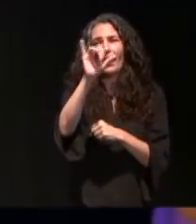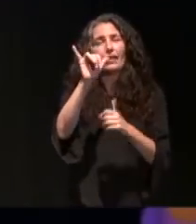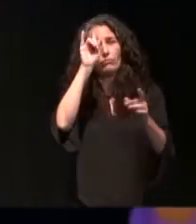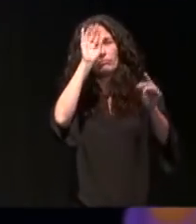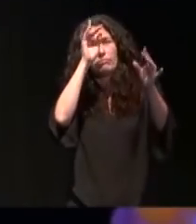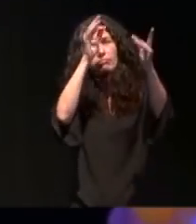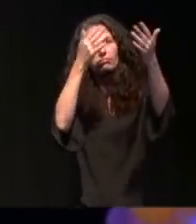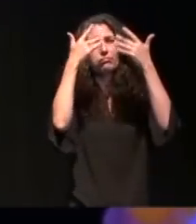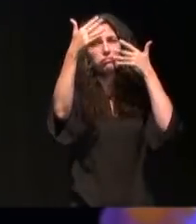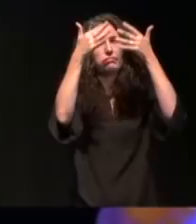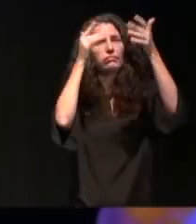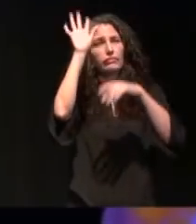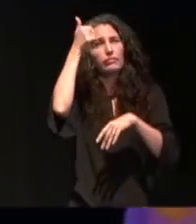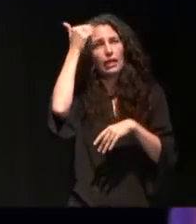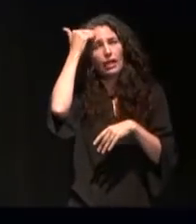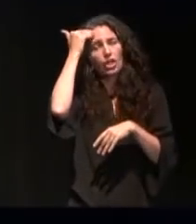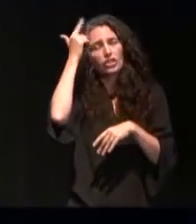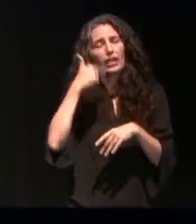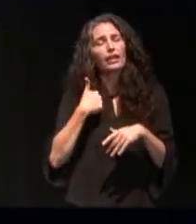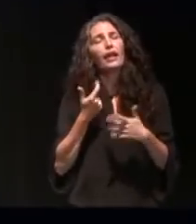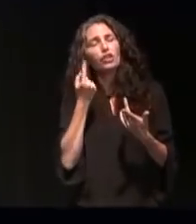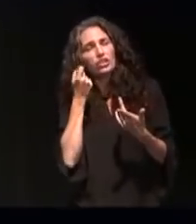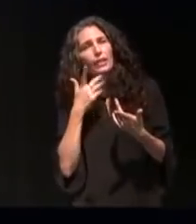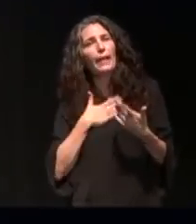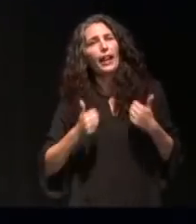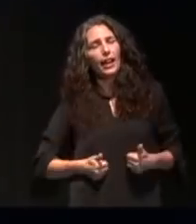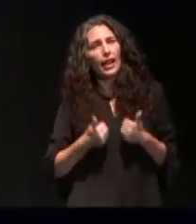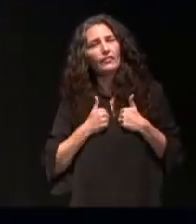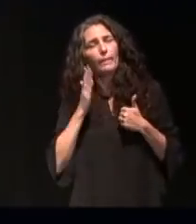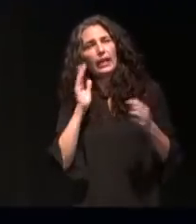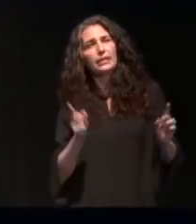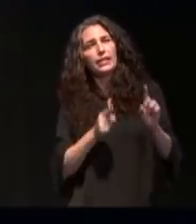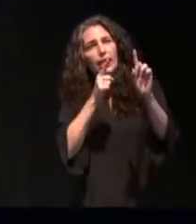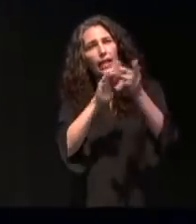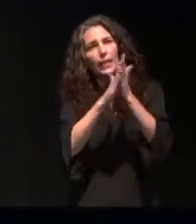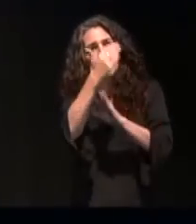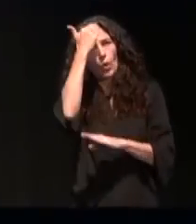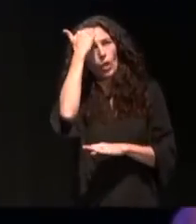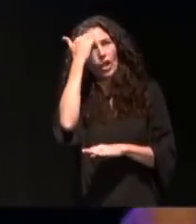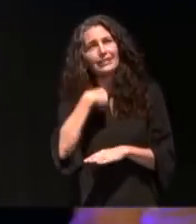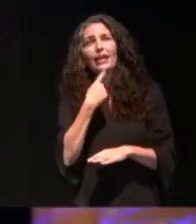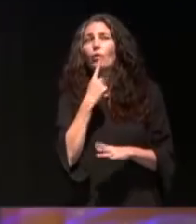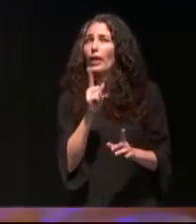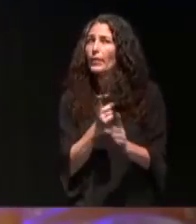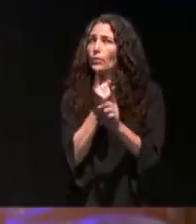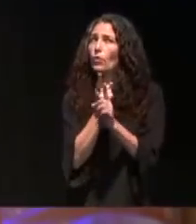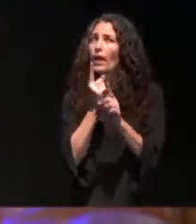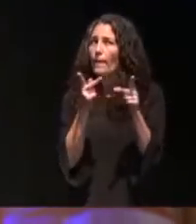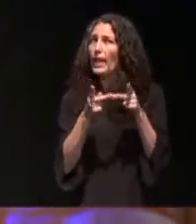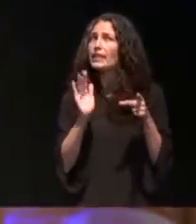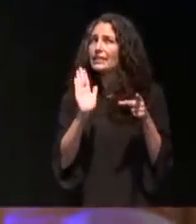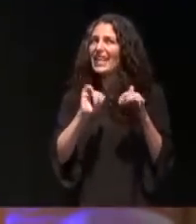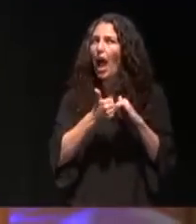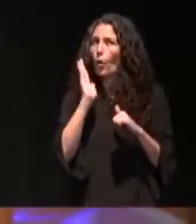and my destiny. And I became aware, I remember saying to myself that when I'm in my right space, this is